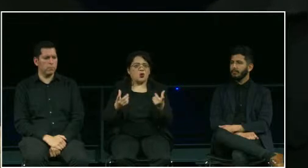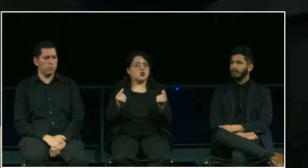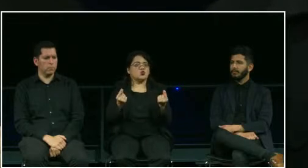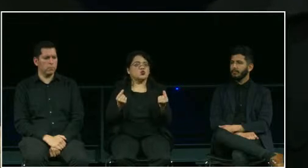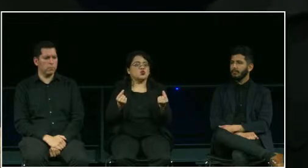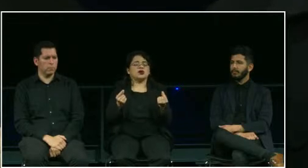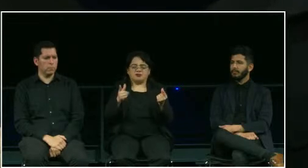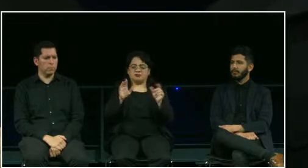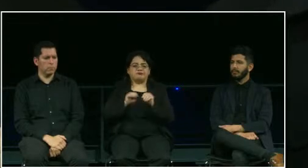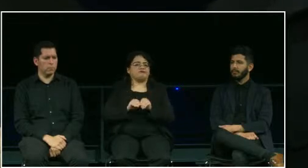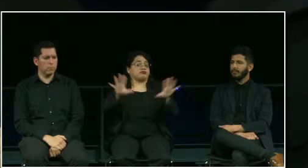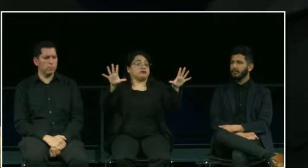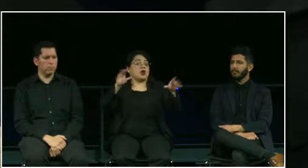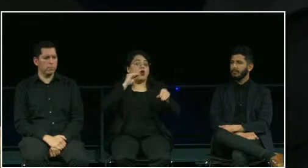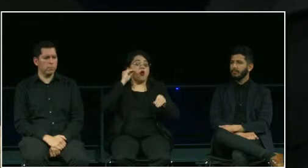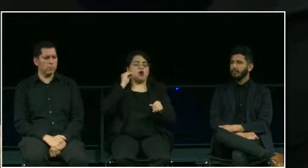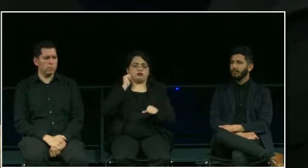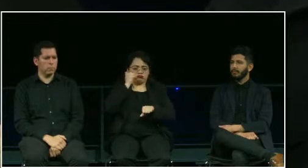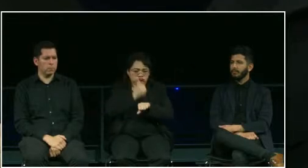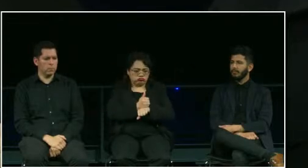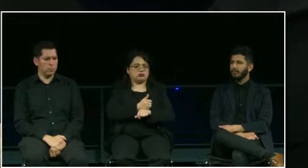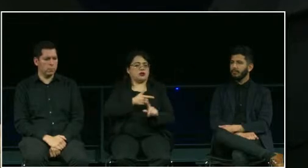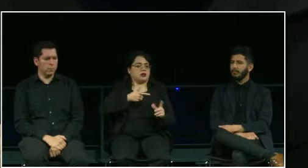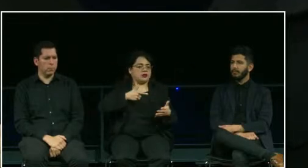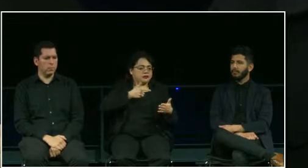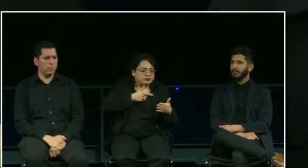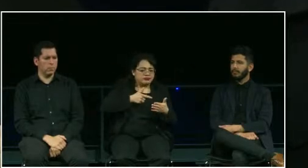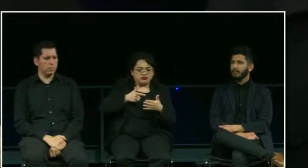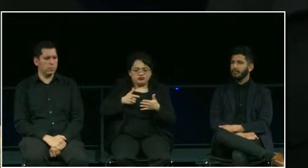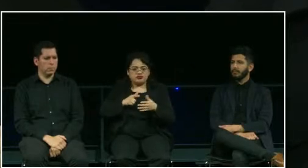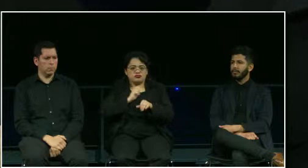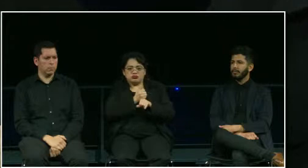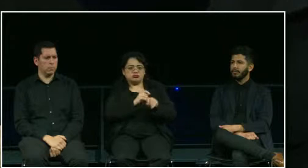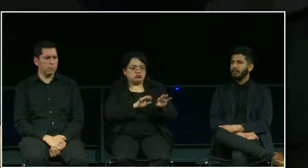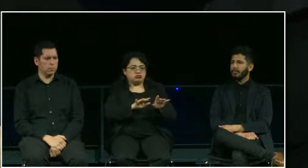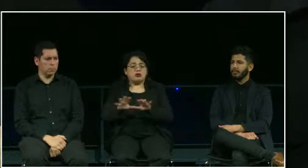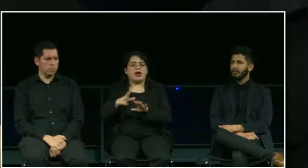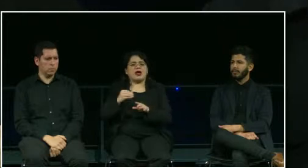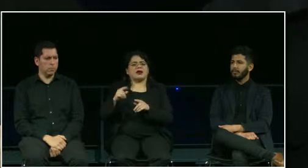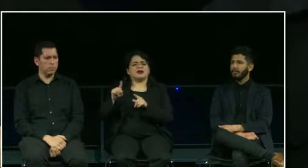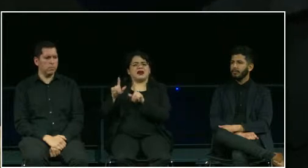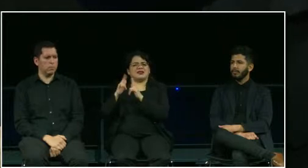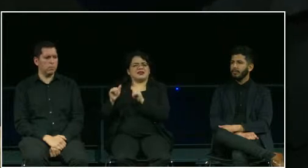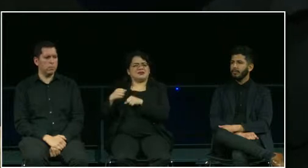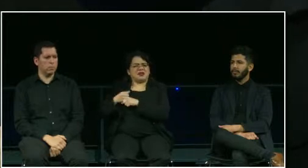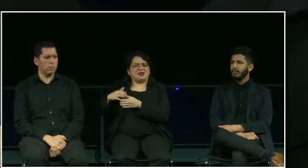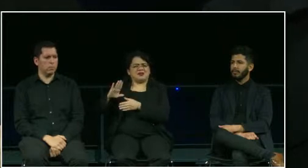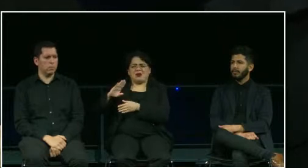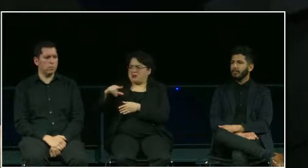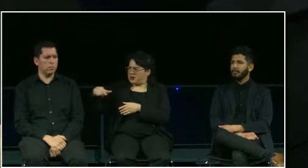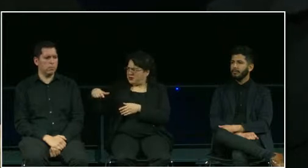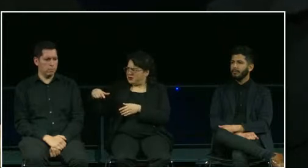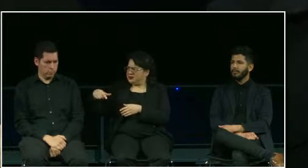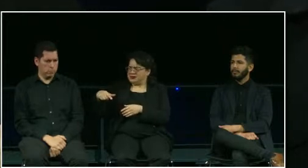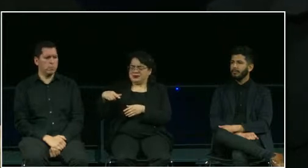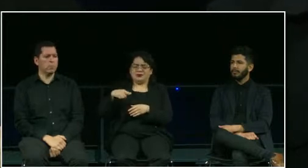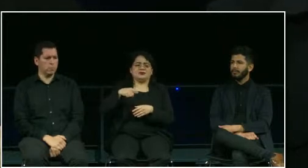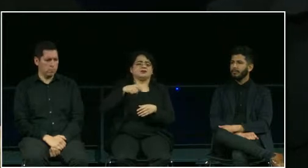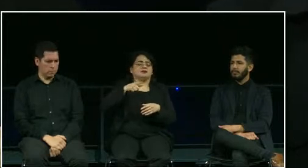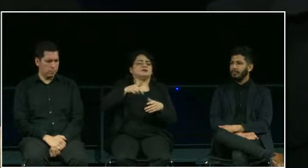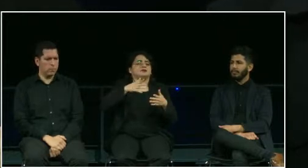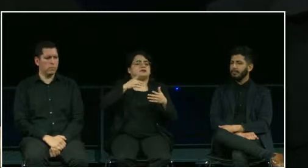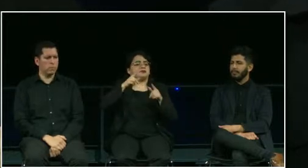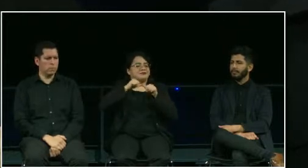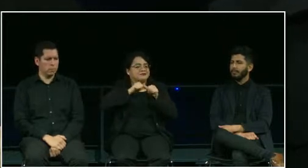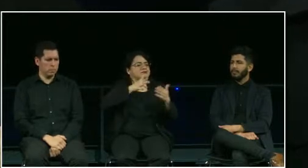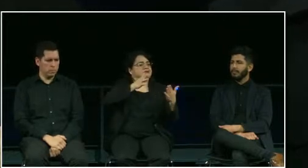homes and continued to solder and barbecues. Went into their basement and continued painting props